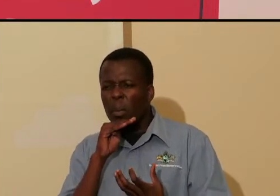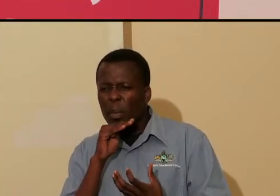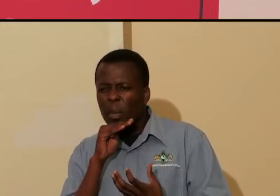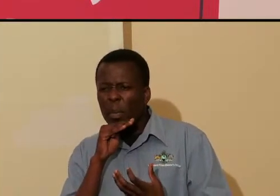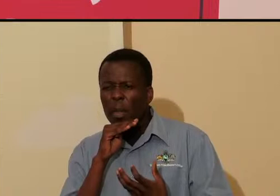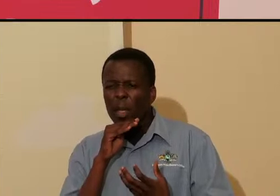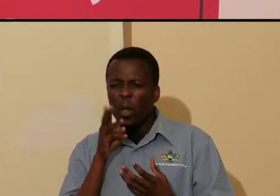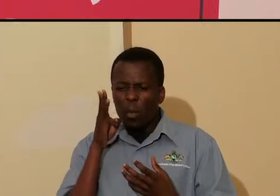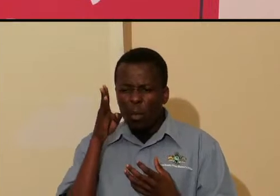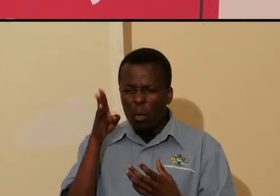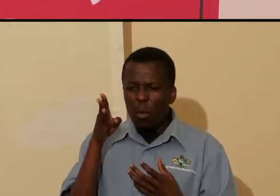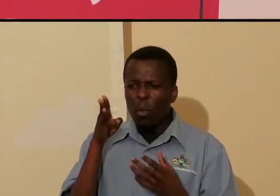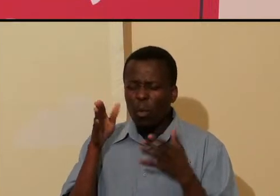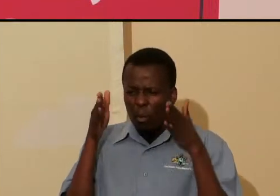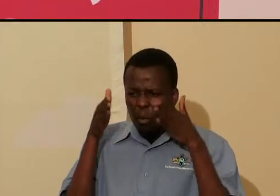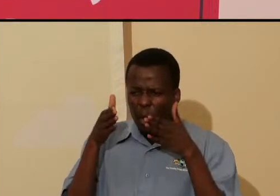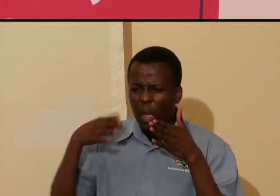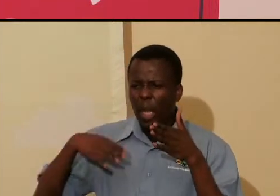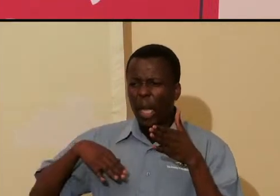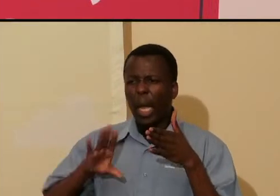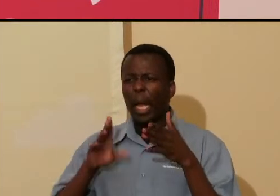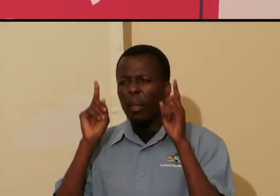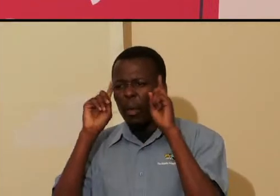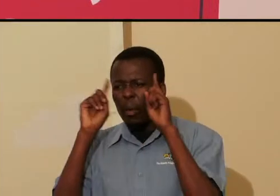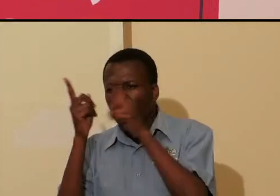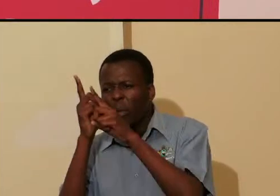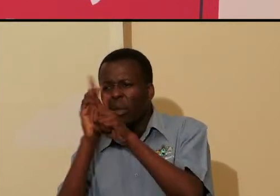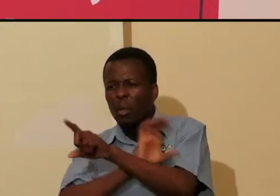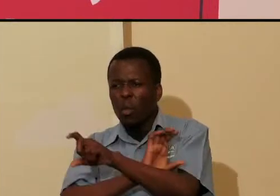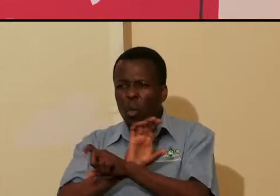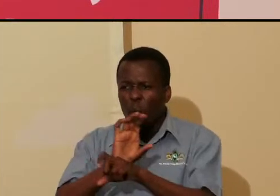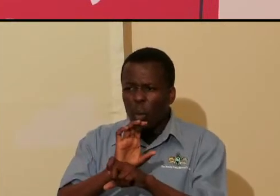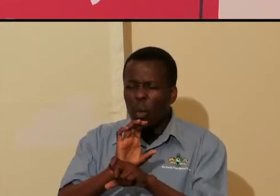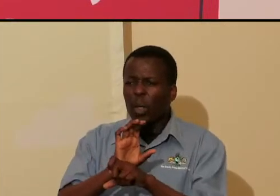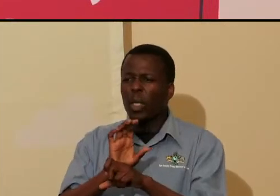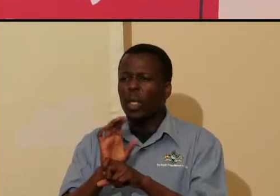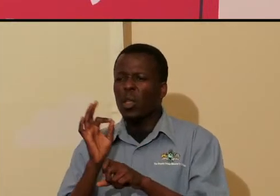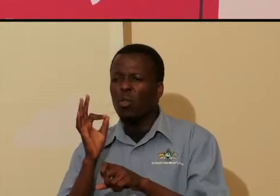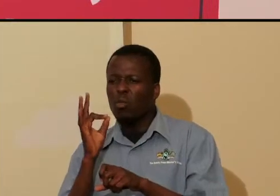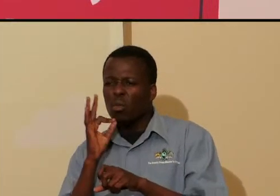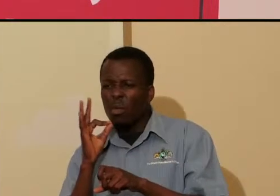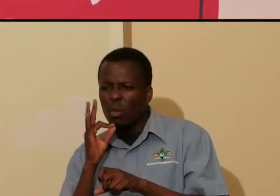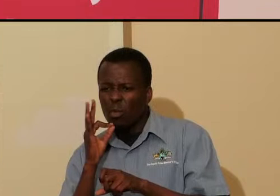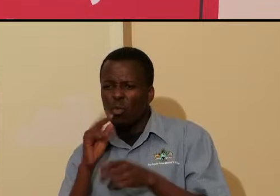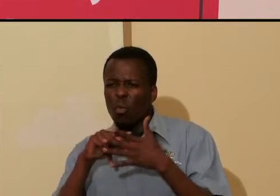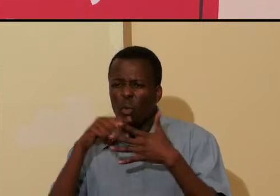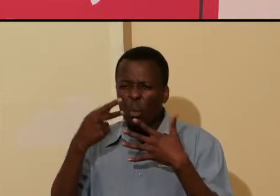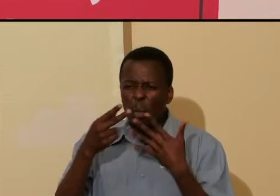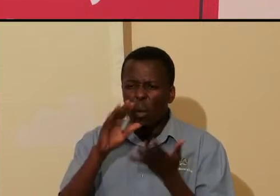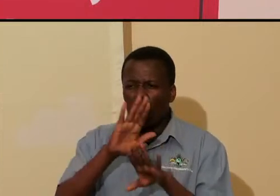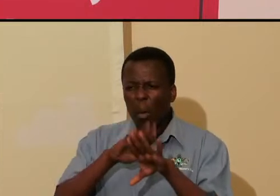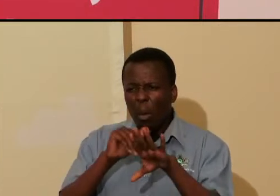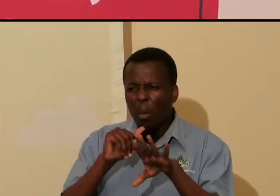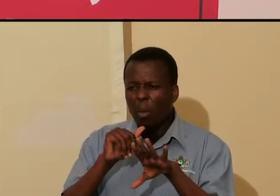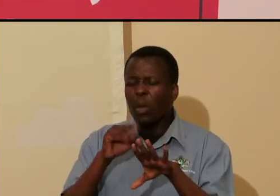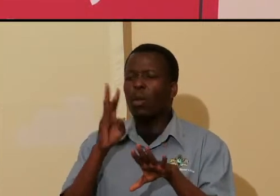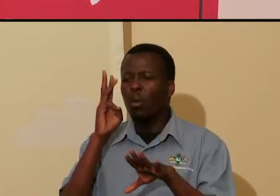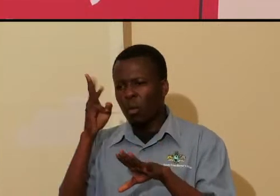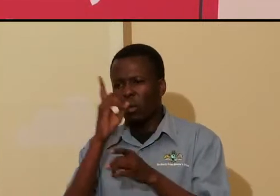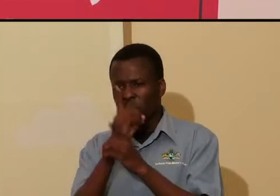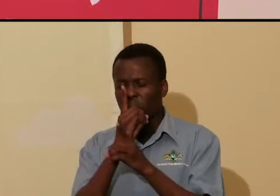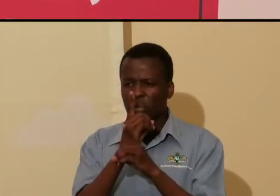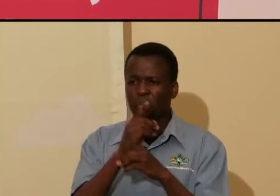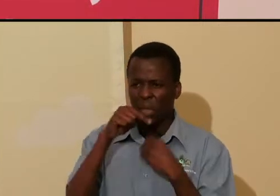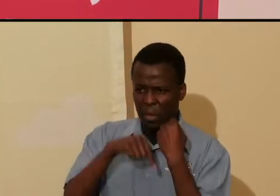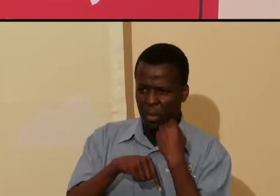in some campuses in the country. So we are going to be sort of focusing on that for the Manzini region. And then coming to the